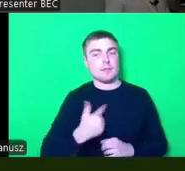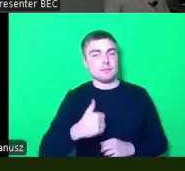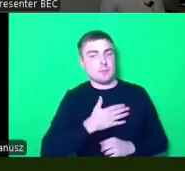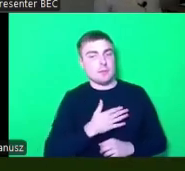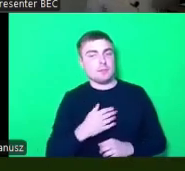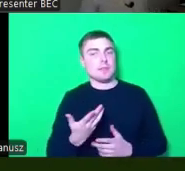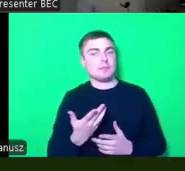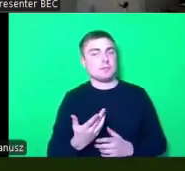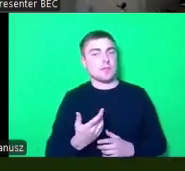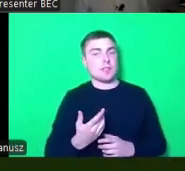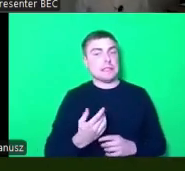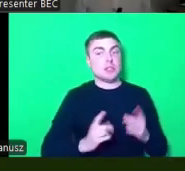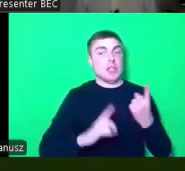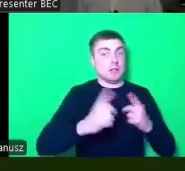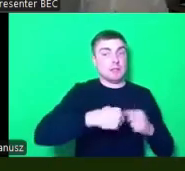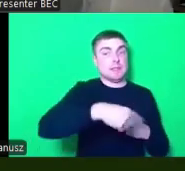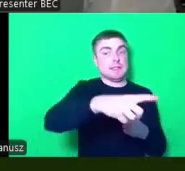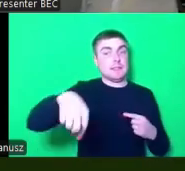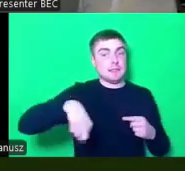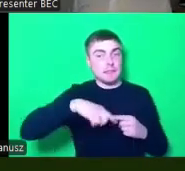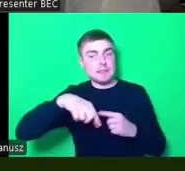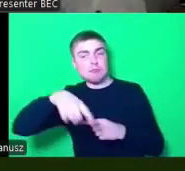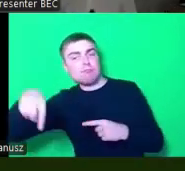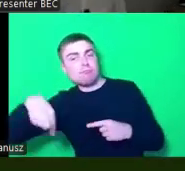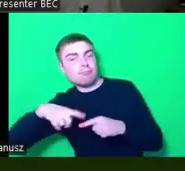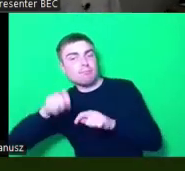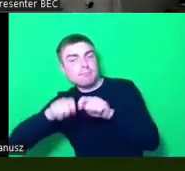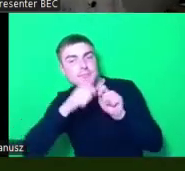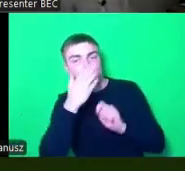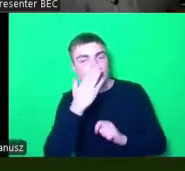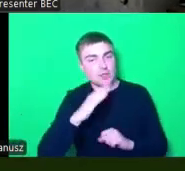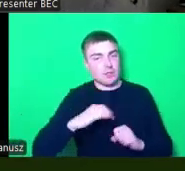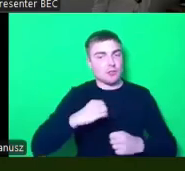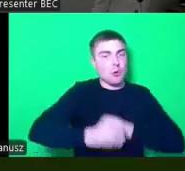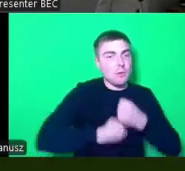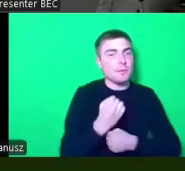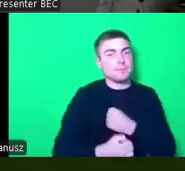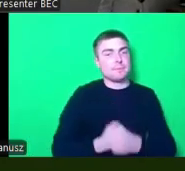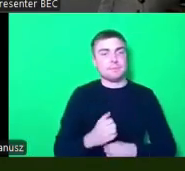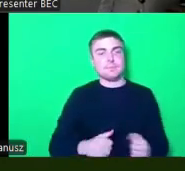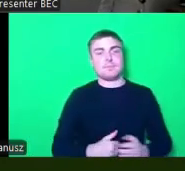low or a high functional diversity. And then we have a second